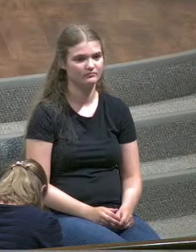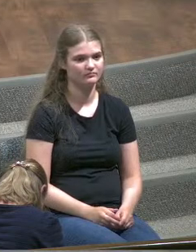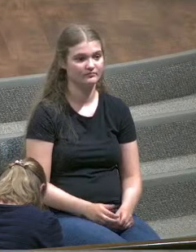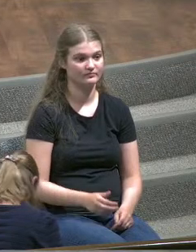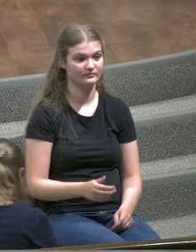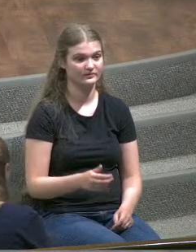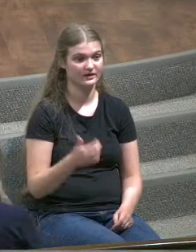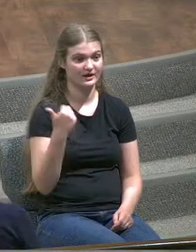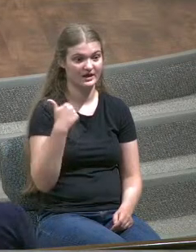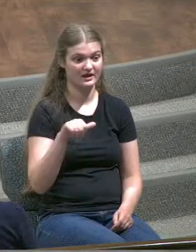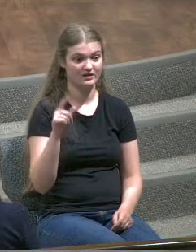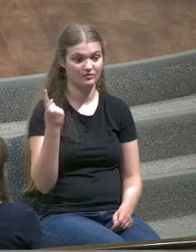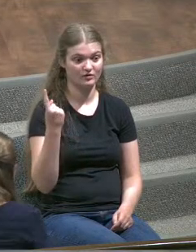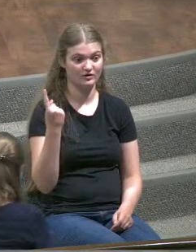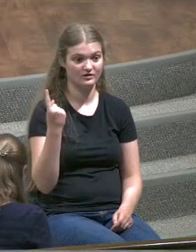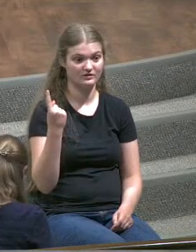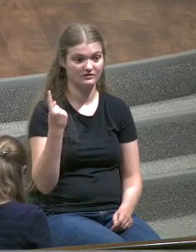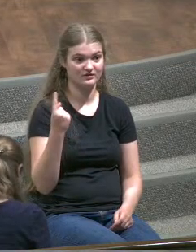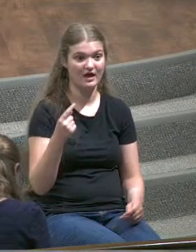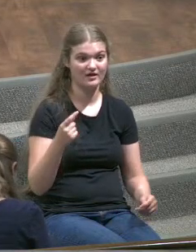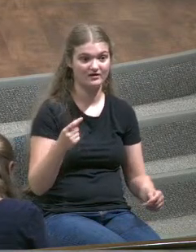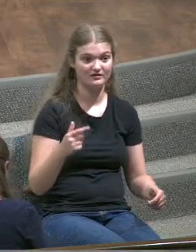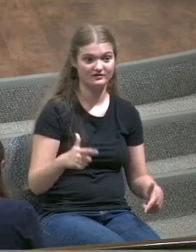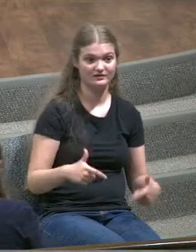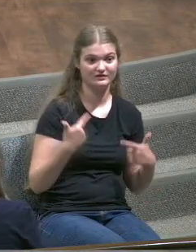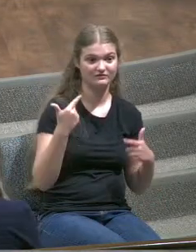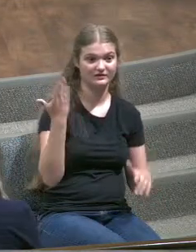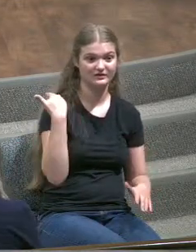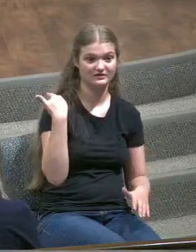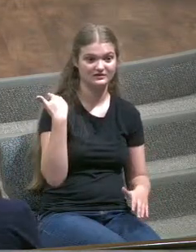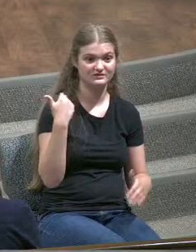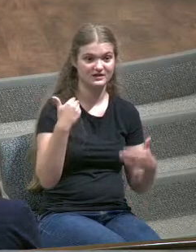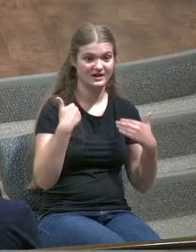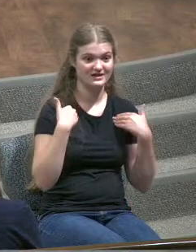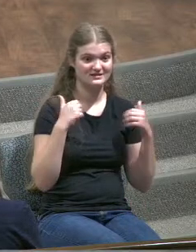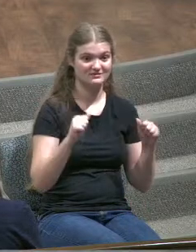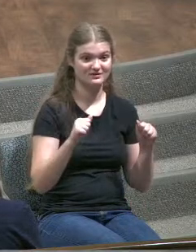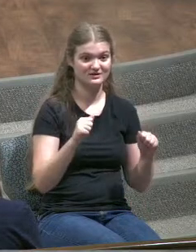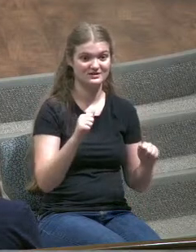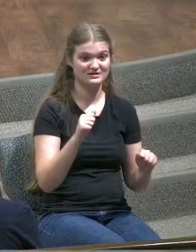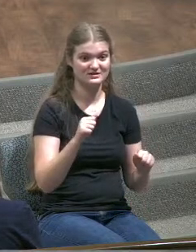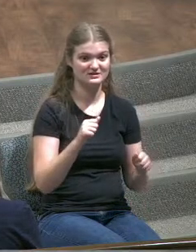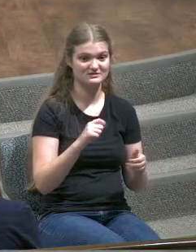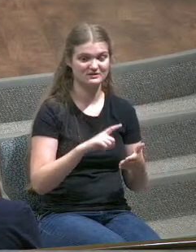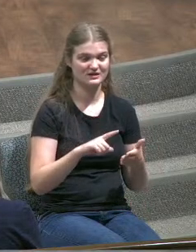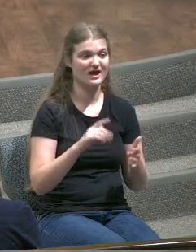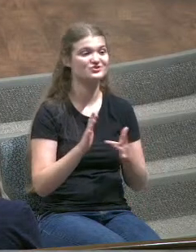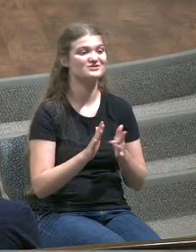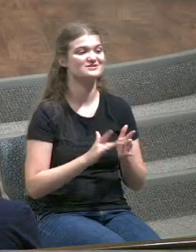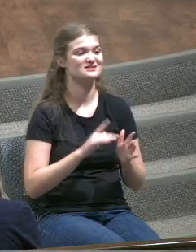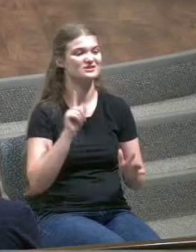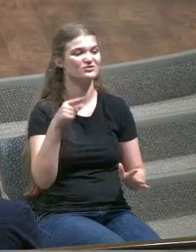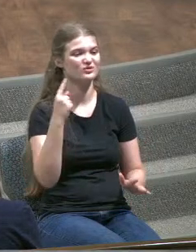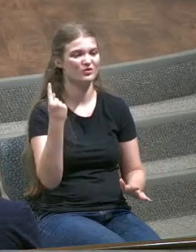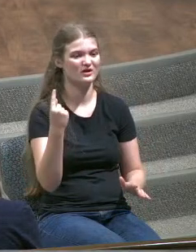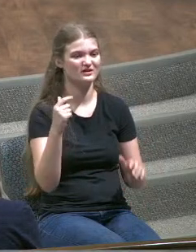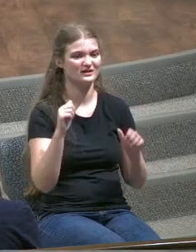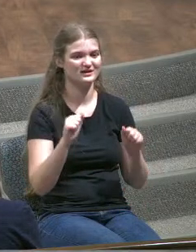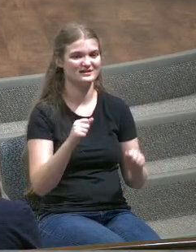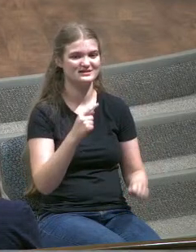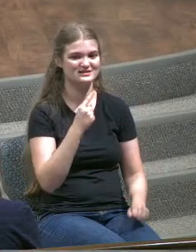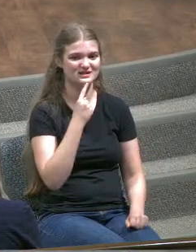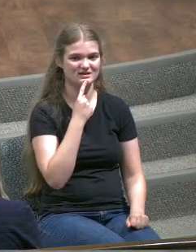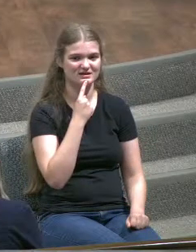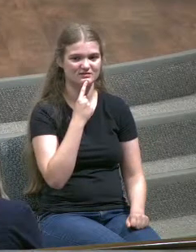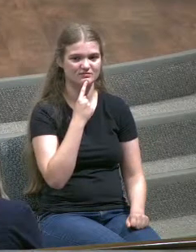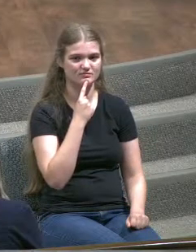Anyone who has ever lived, who has the ability to speak, can say those two phrases. You can say those two